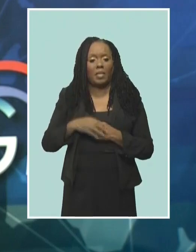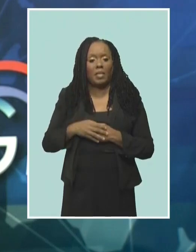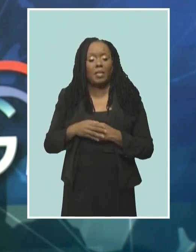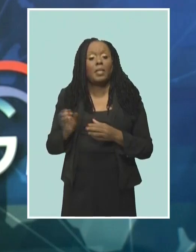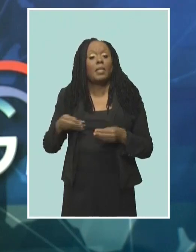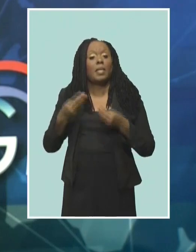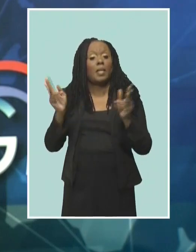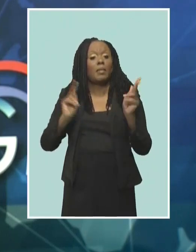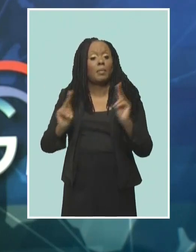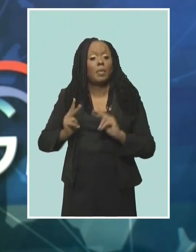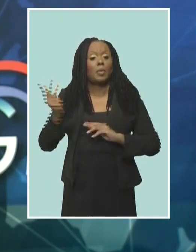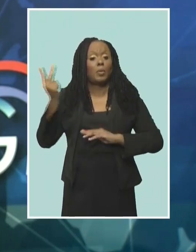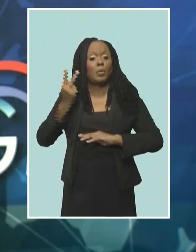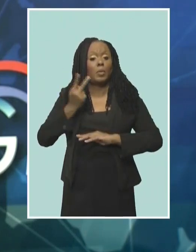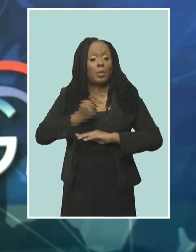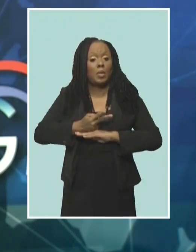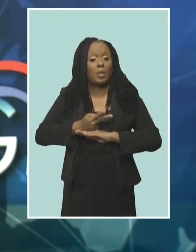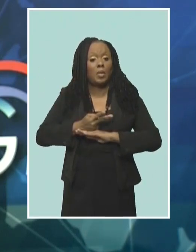on Tuesday.